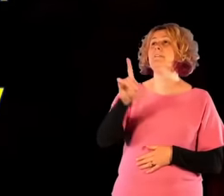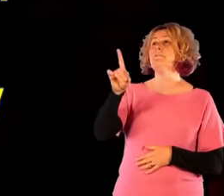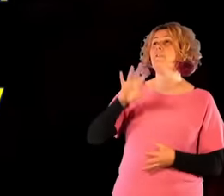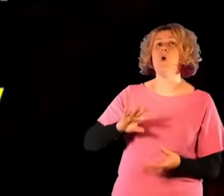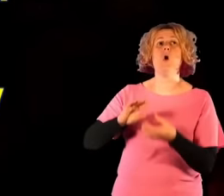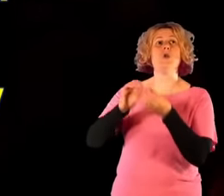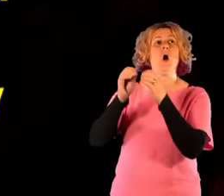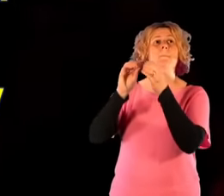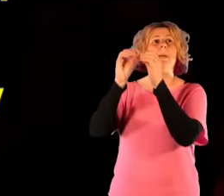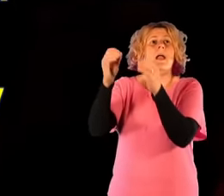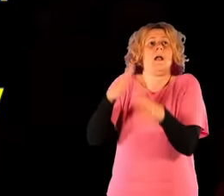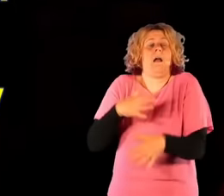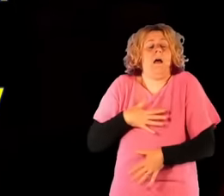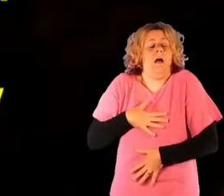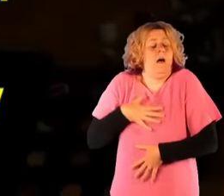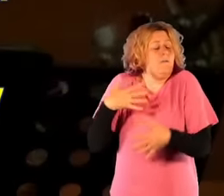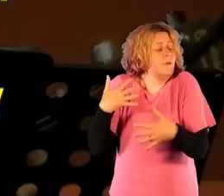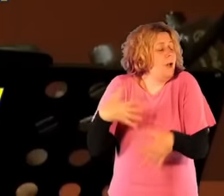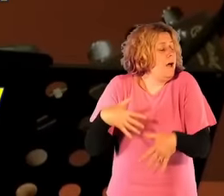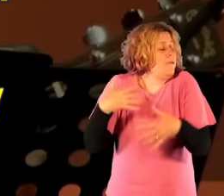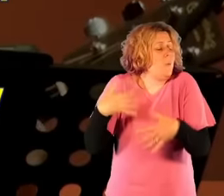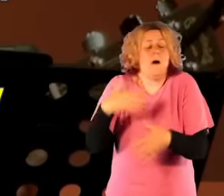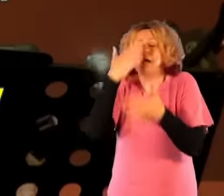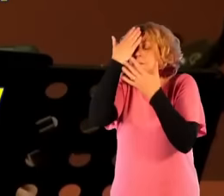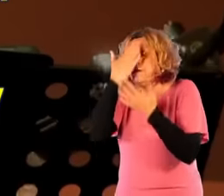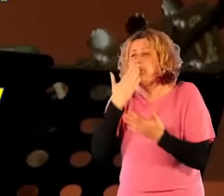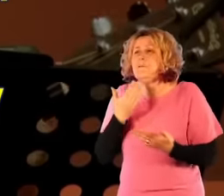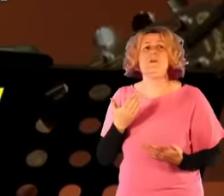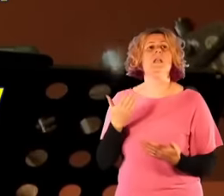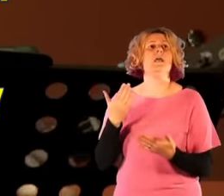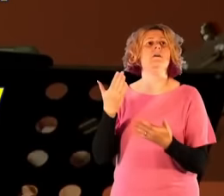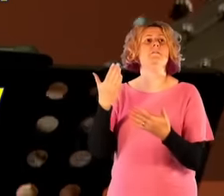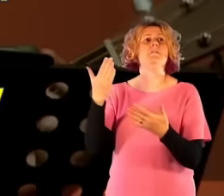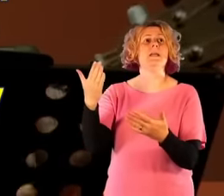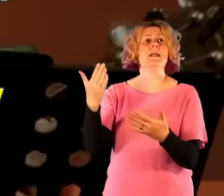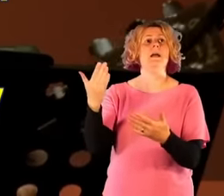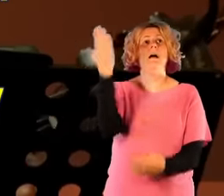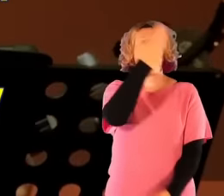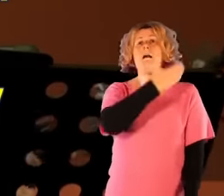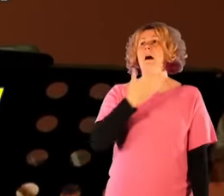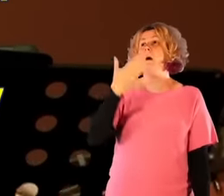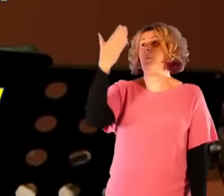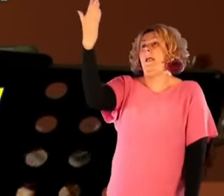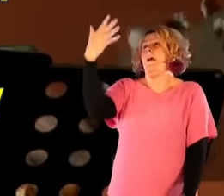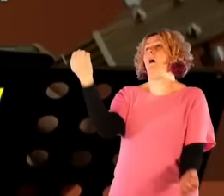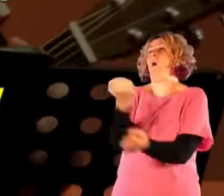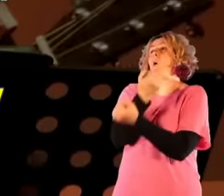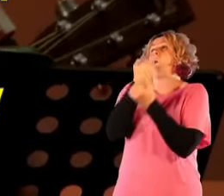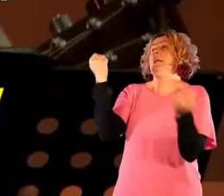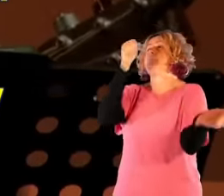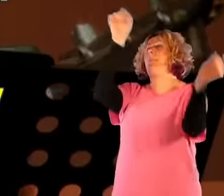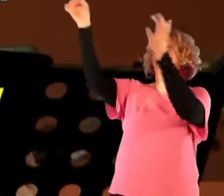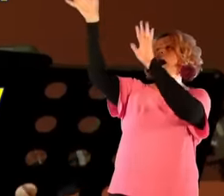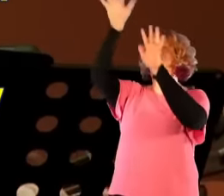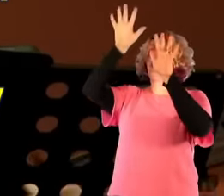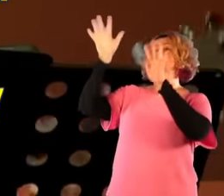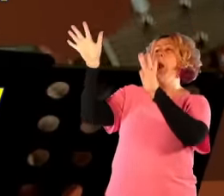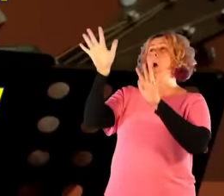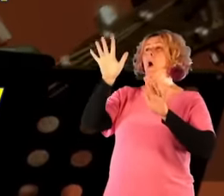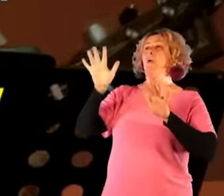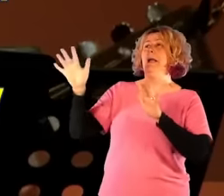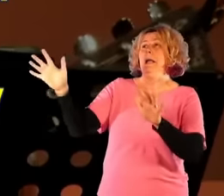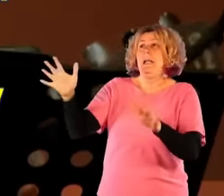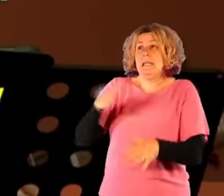Stand before your Maker, full of wonder, full of fear. Come behold his power